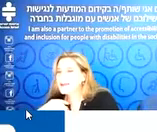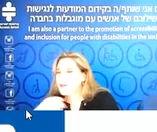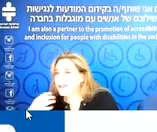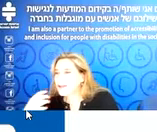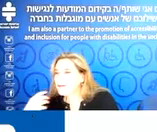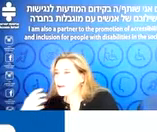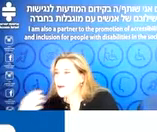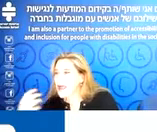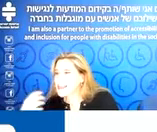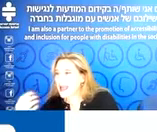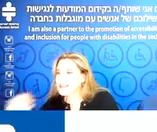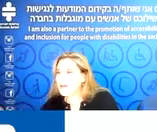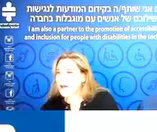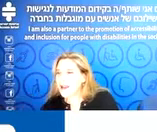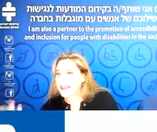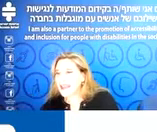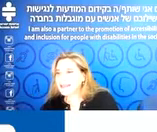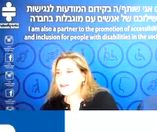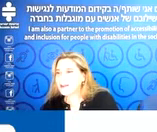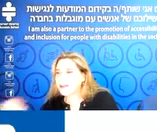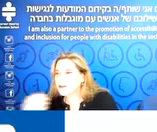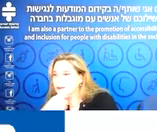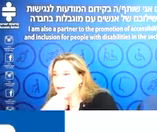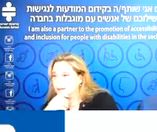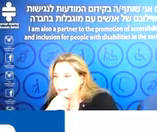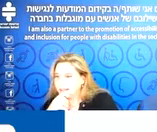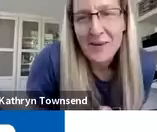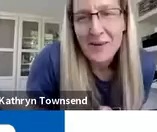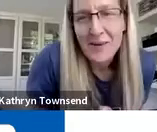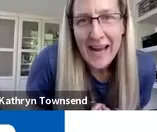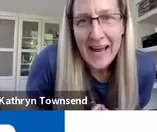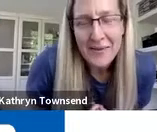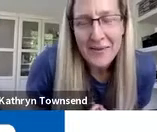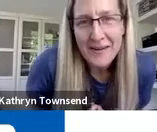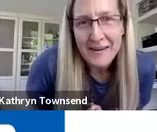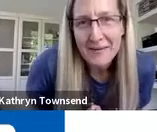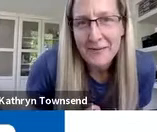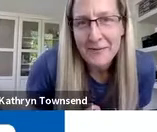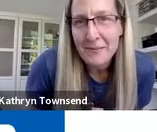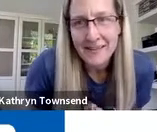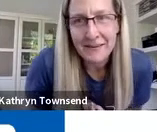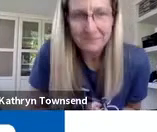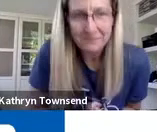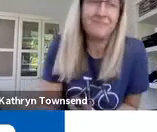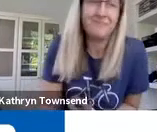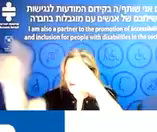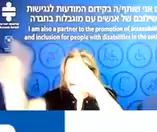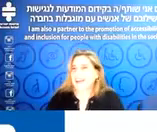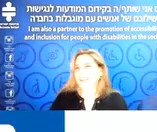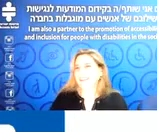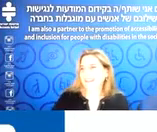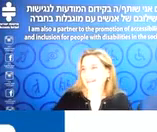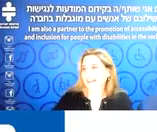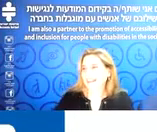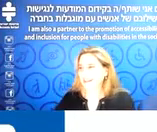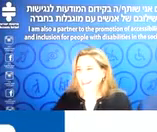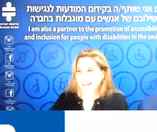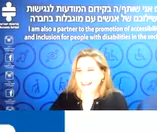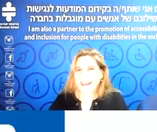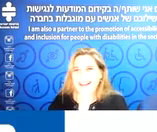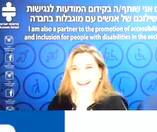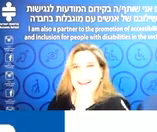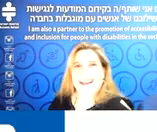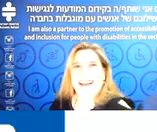Europeans, we have a lot of U.S. guys. Come on, I can't hear you. You've got Catherine from London. Perfect. Berlin from Austria.